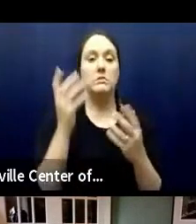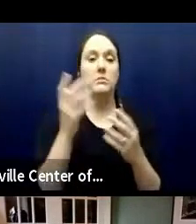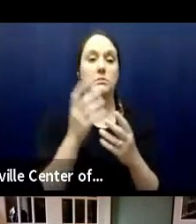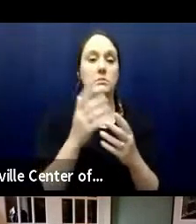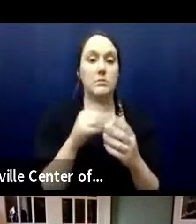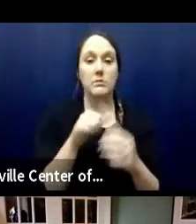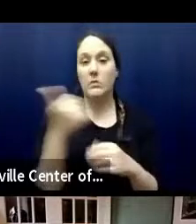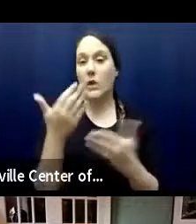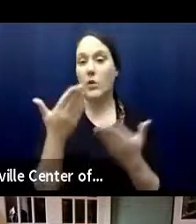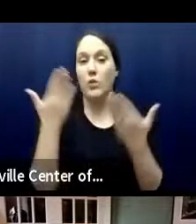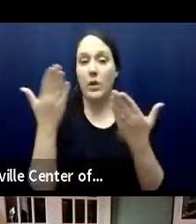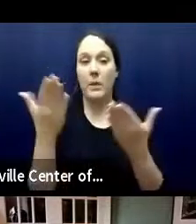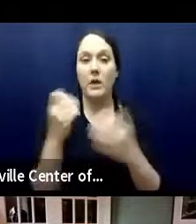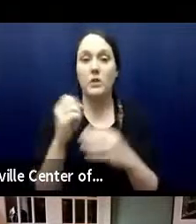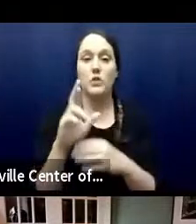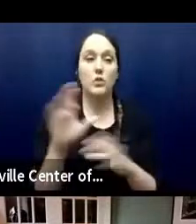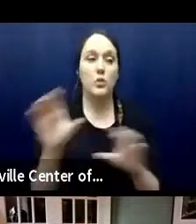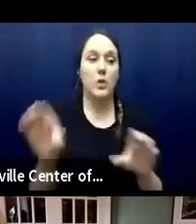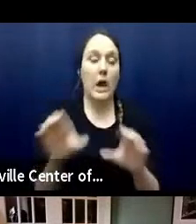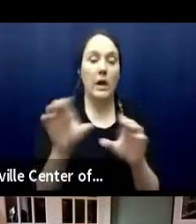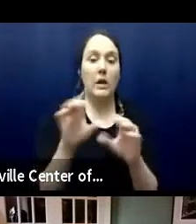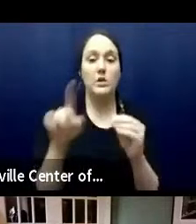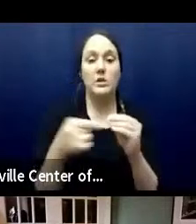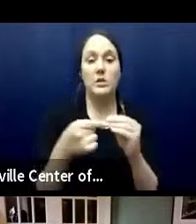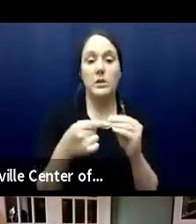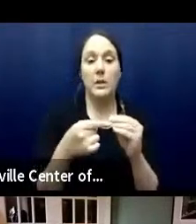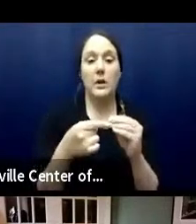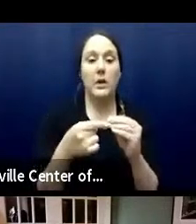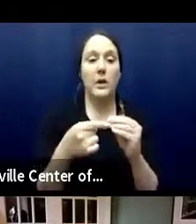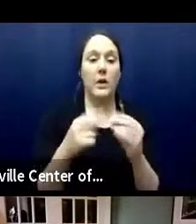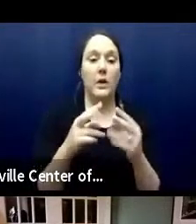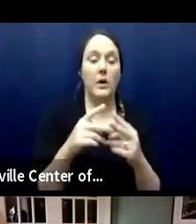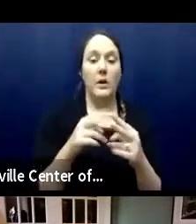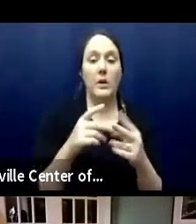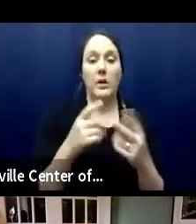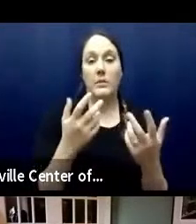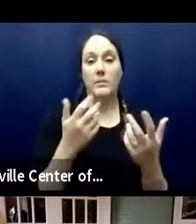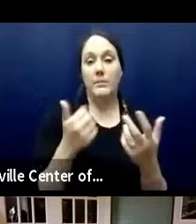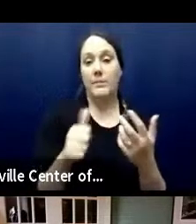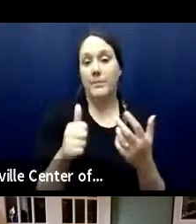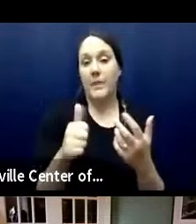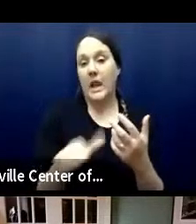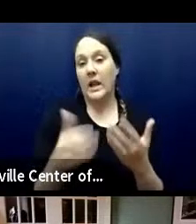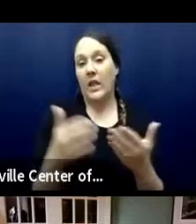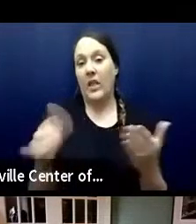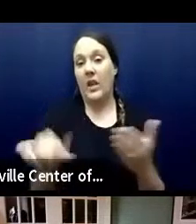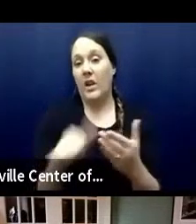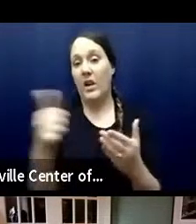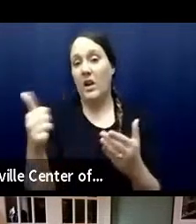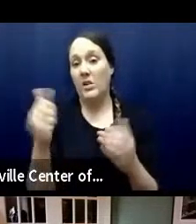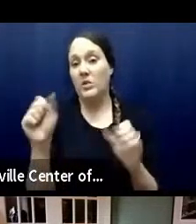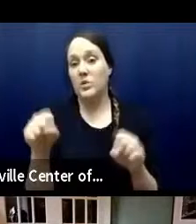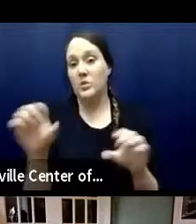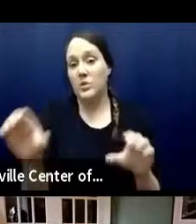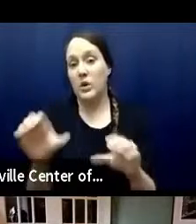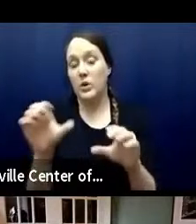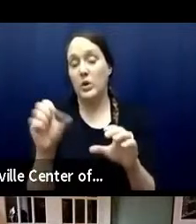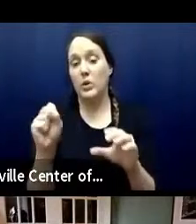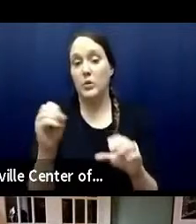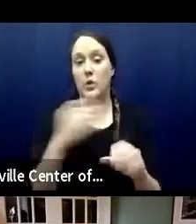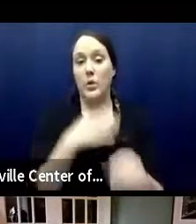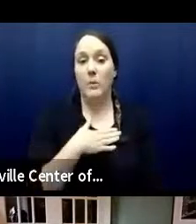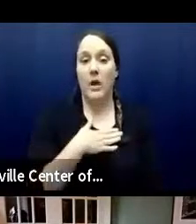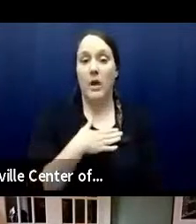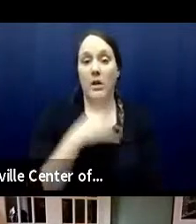any other recommendations or action about whether, you know, what else could be done. So my bias is just